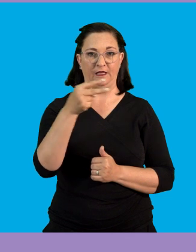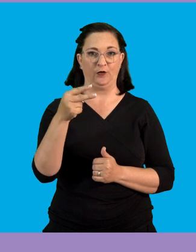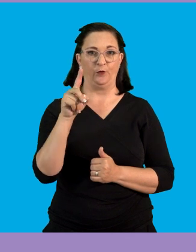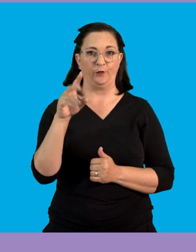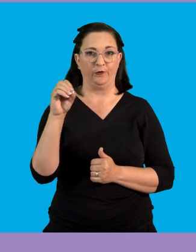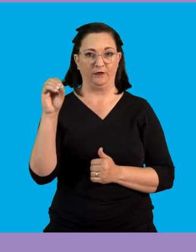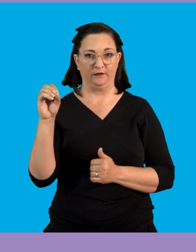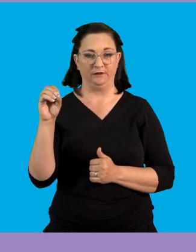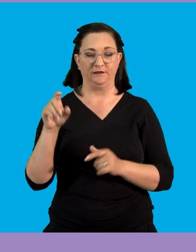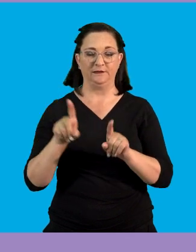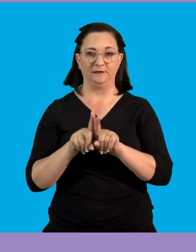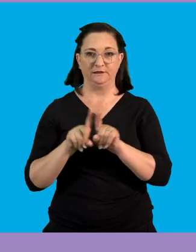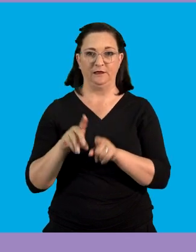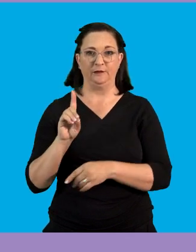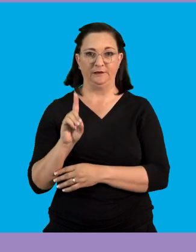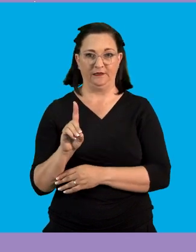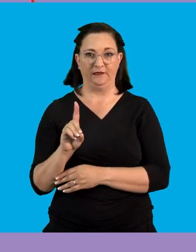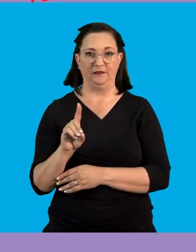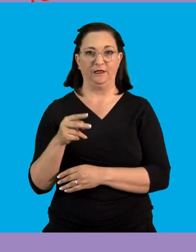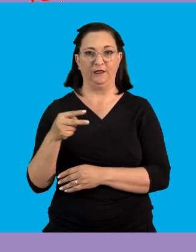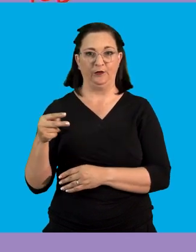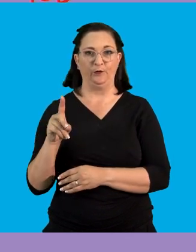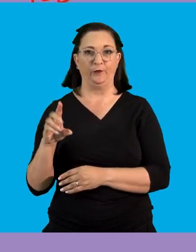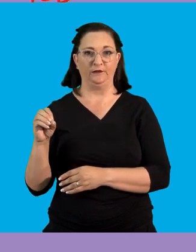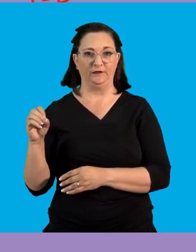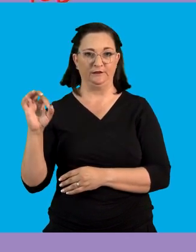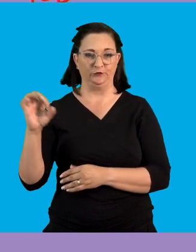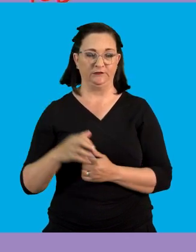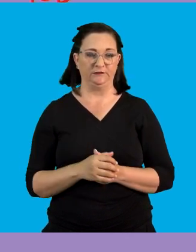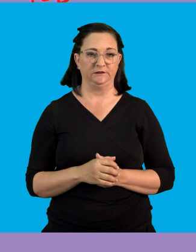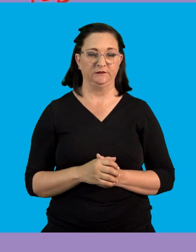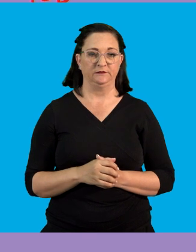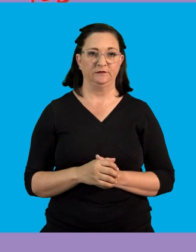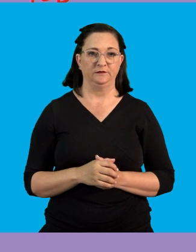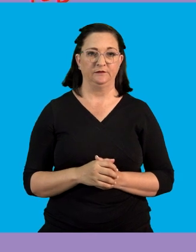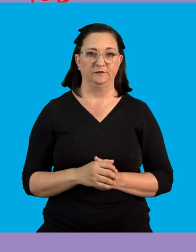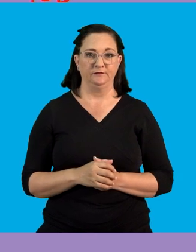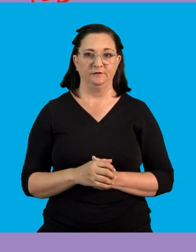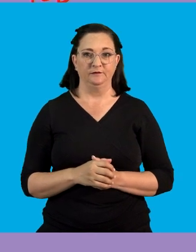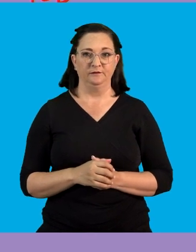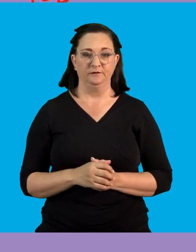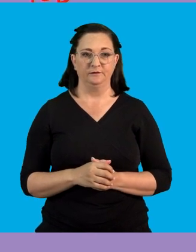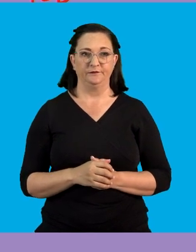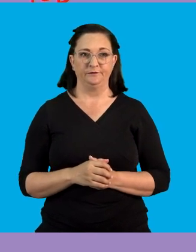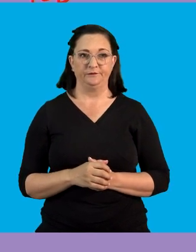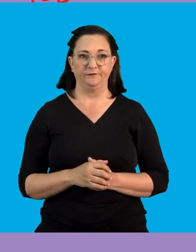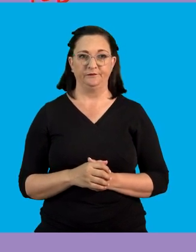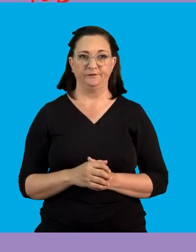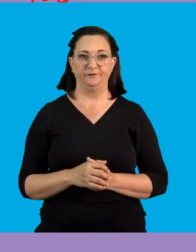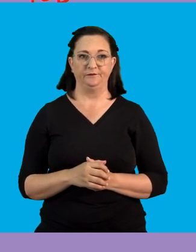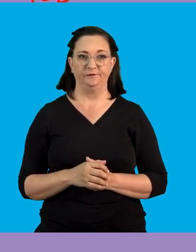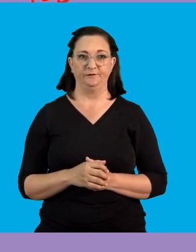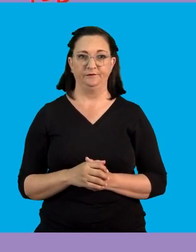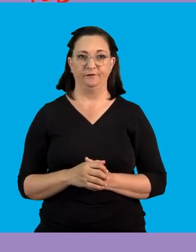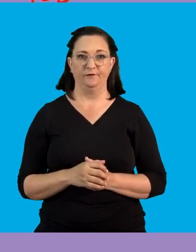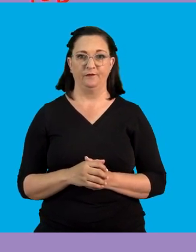and angle D will also be 100 degrees. Let's look at the second